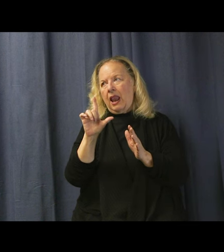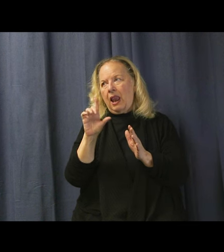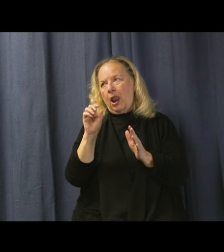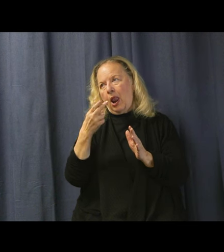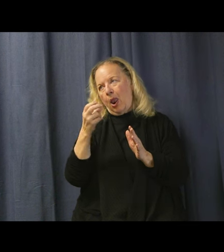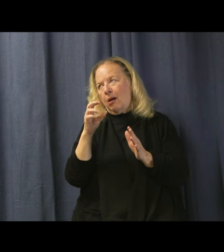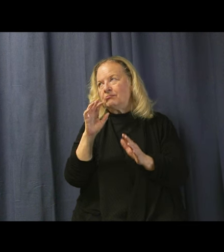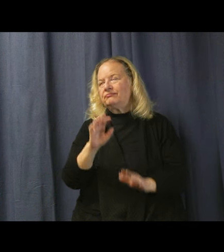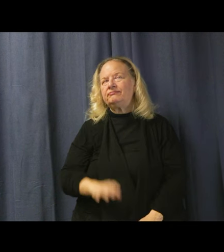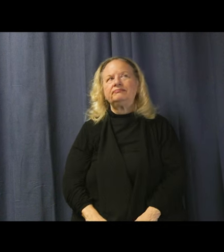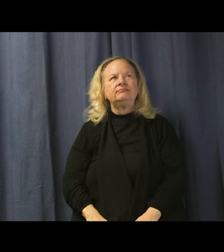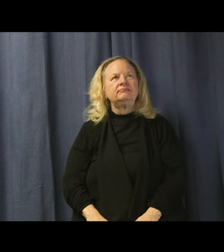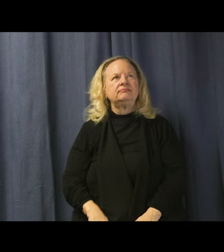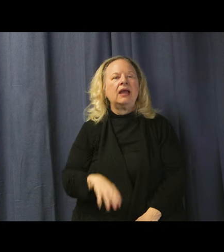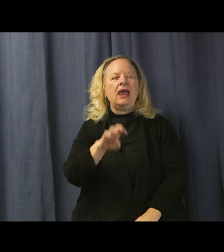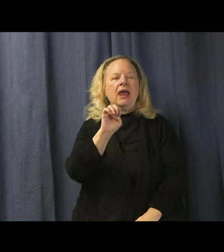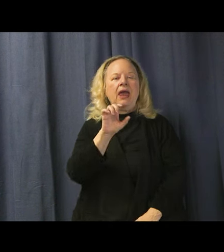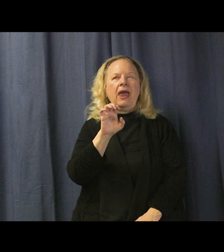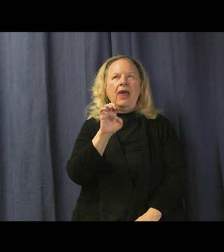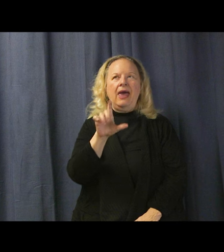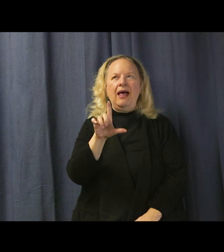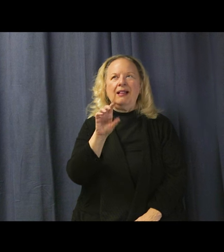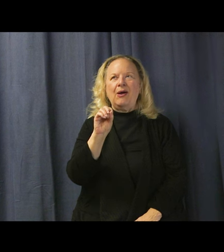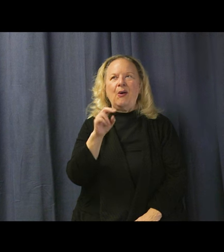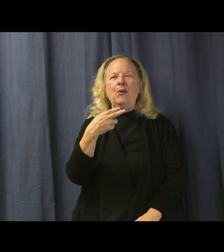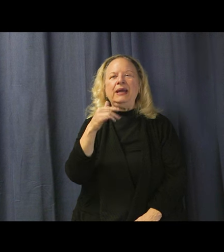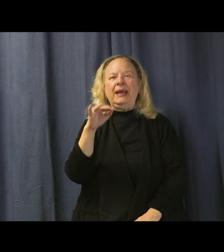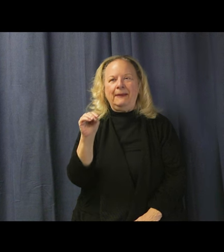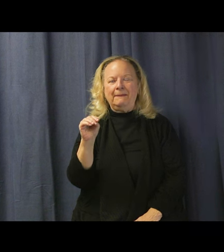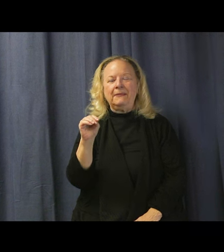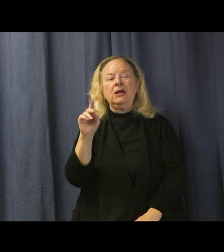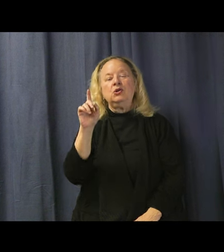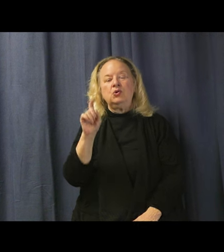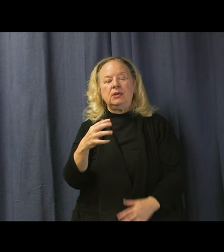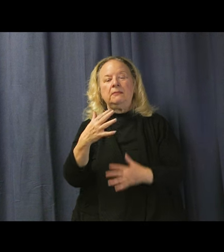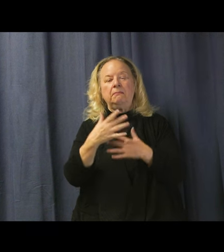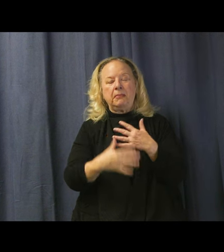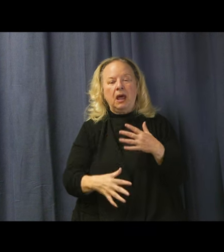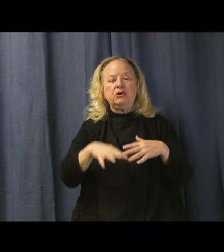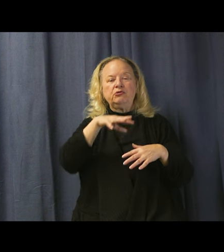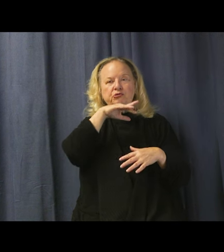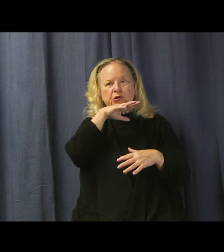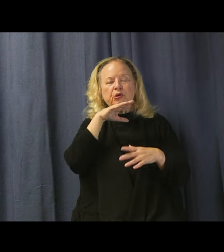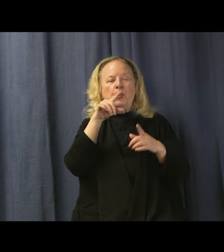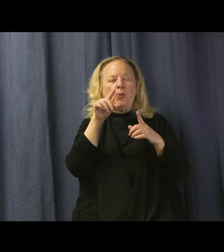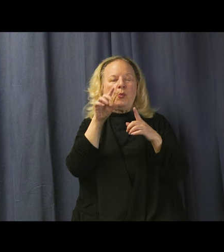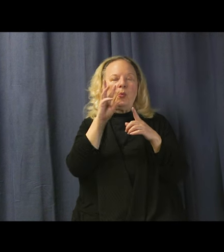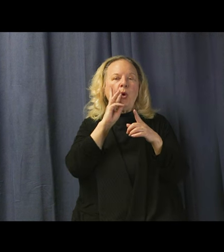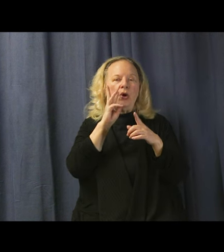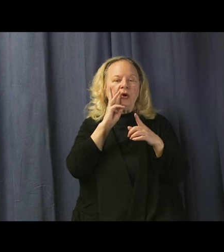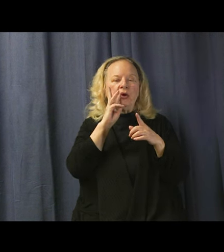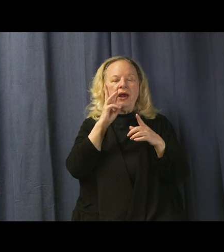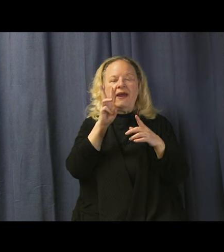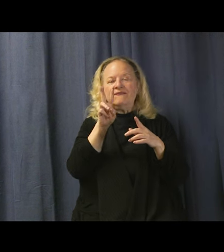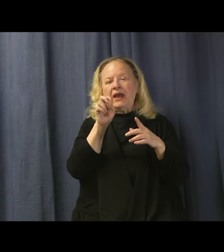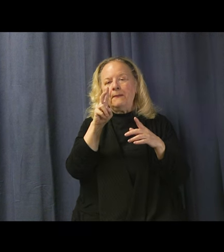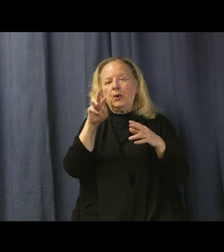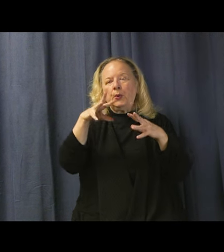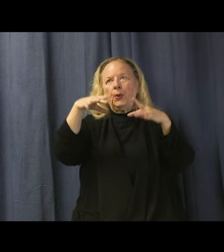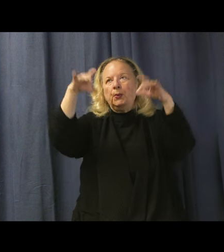see? We come from dirt. We need to have blood. We need to have water. And we're about a vapor of wind that passes